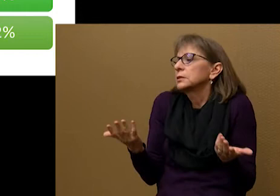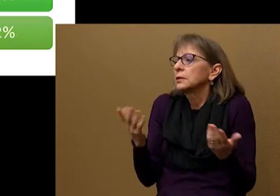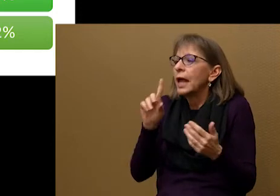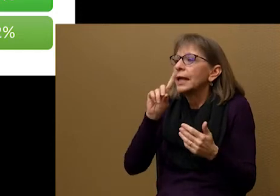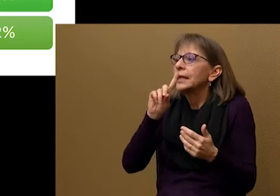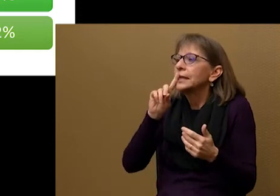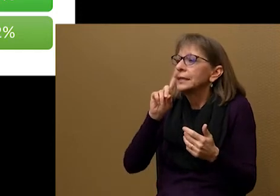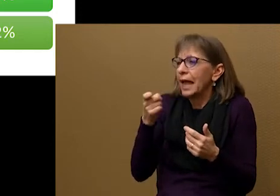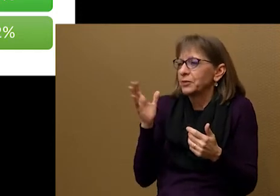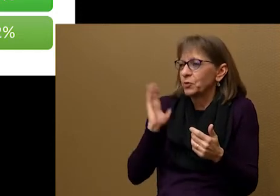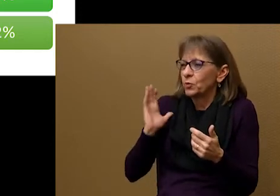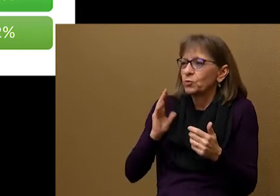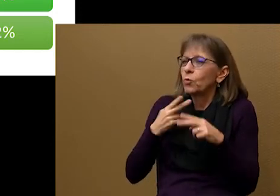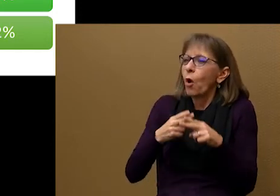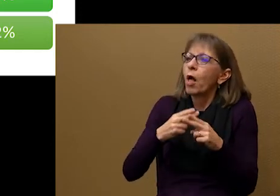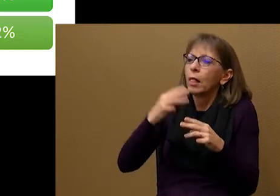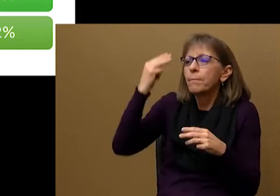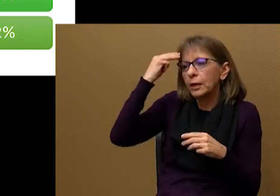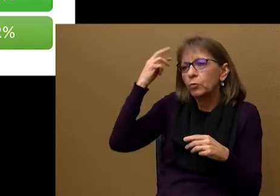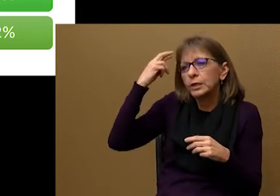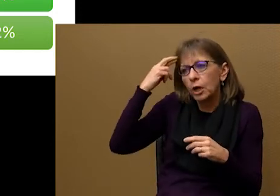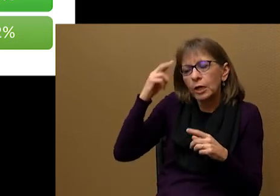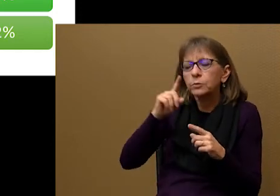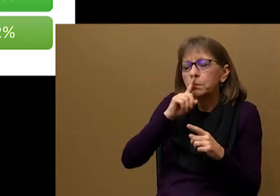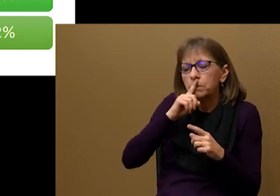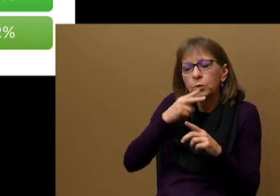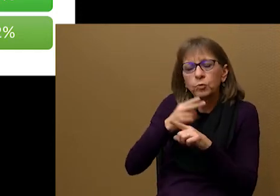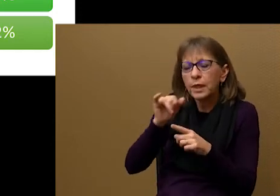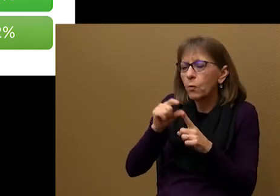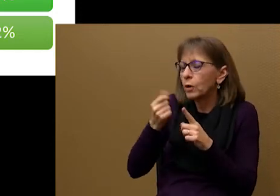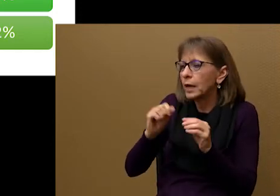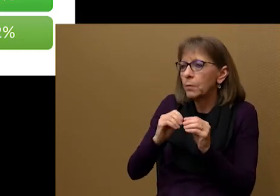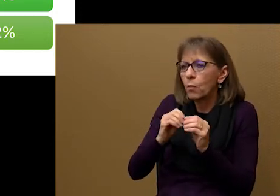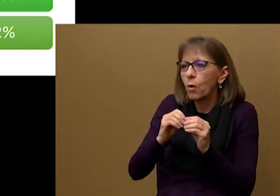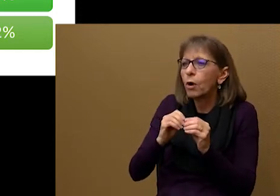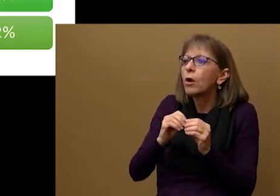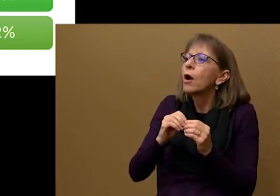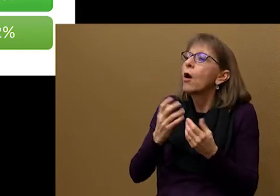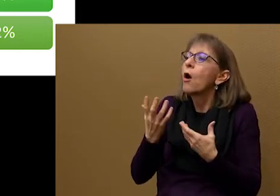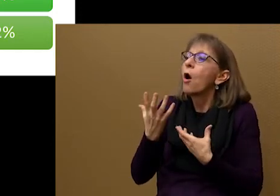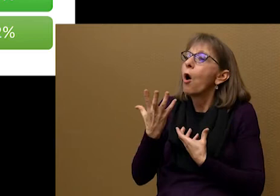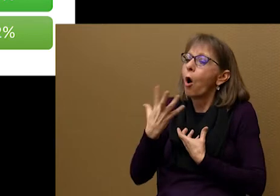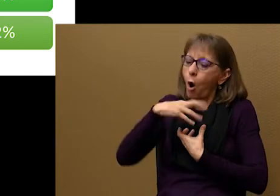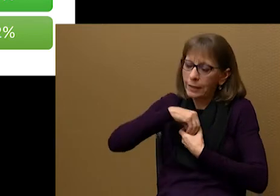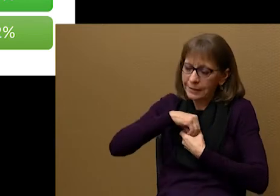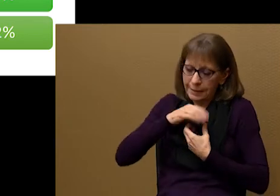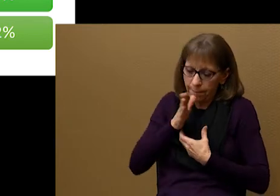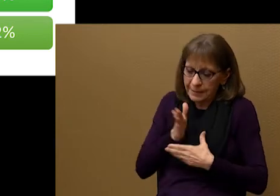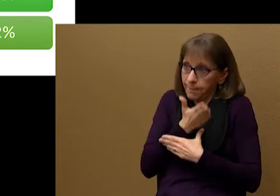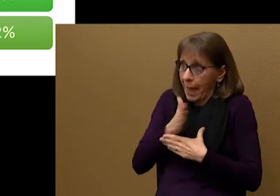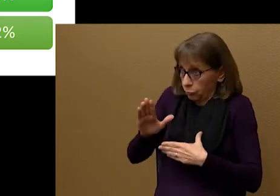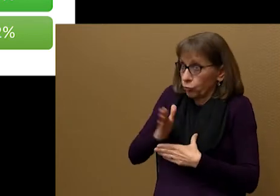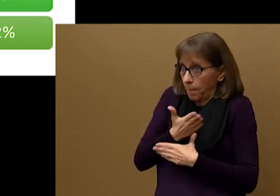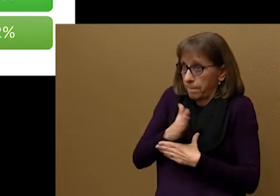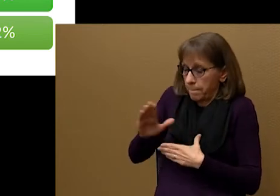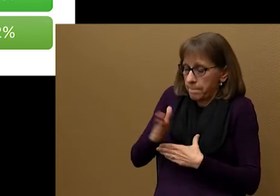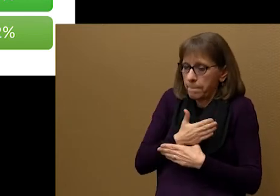people who have a diagnosis of what we used to call mental retardation. We no longer use that word, or autism spectrum.